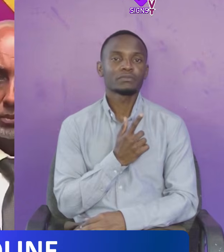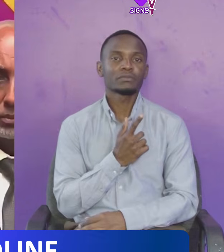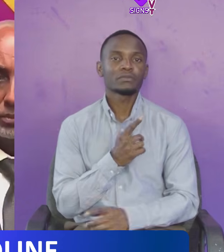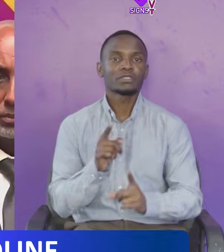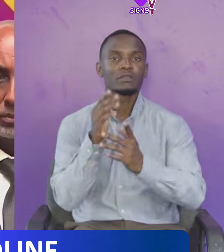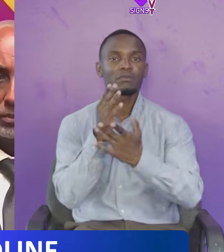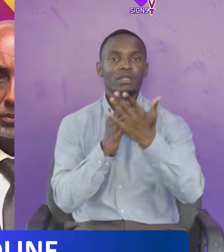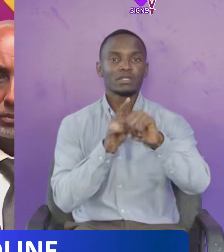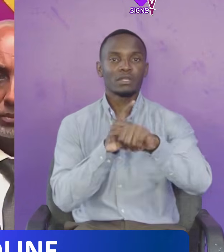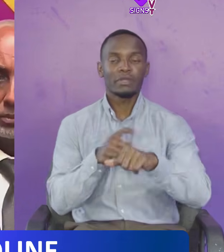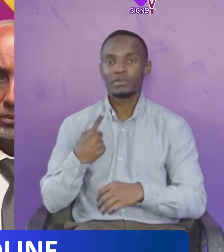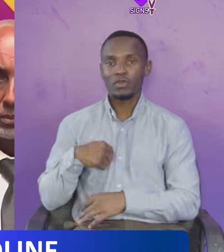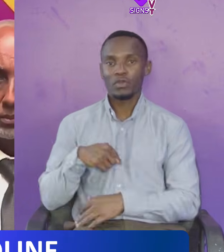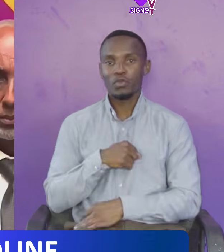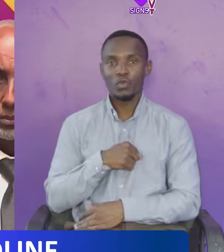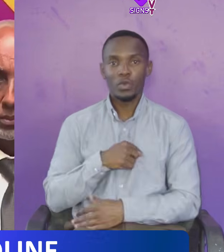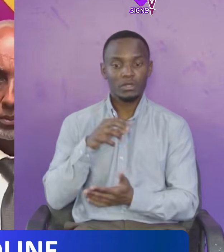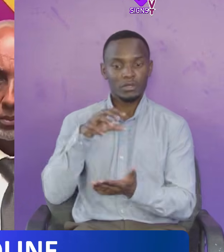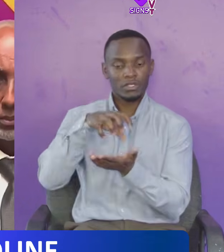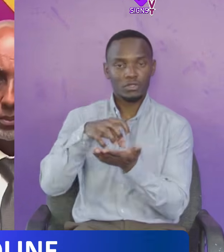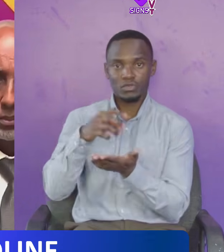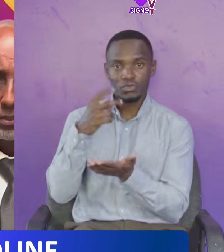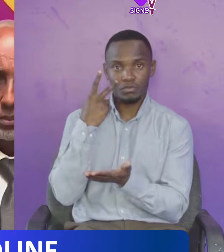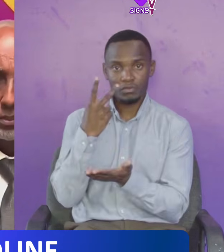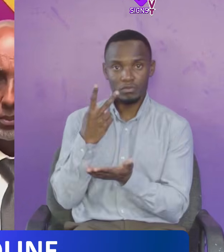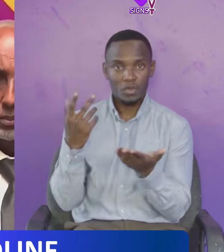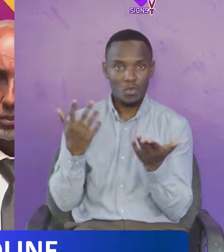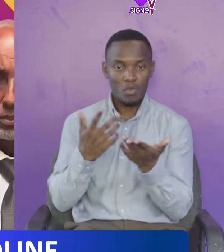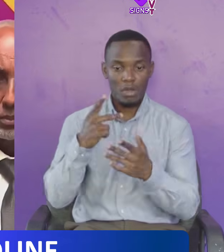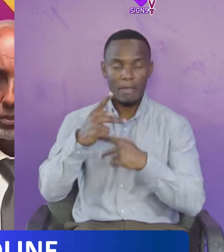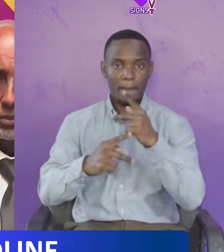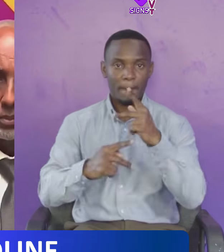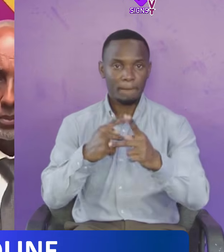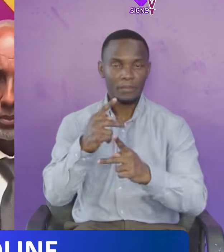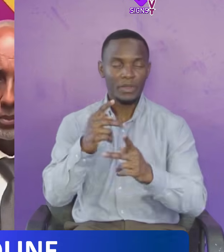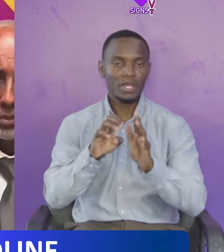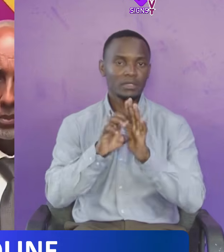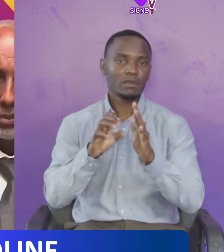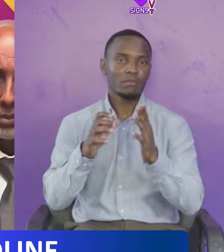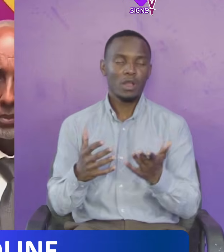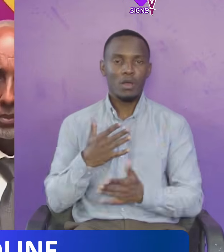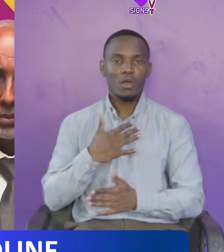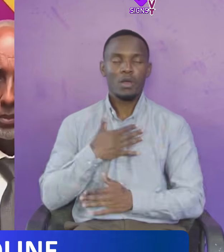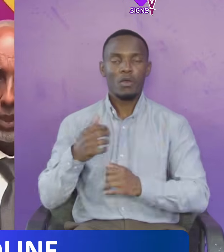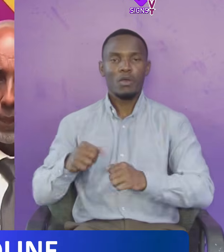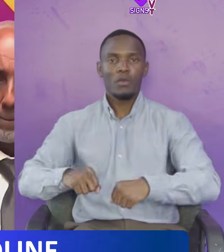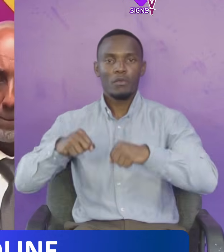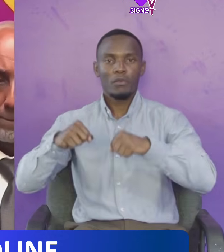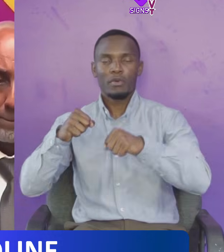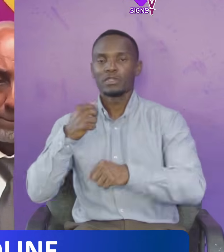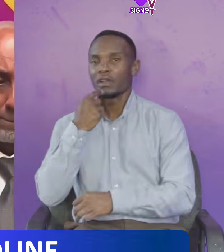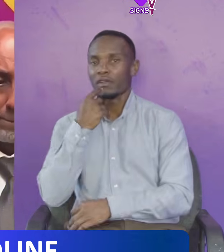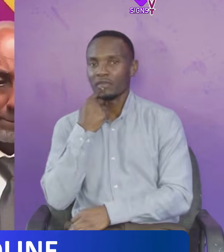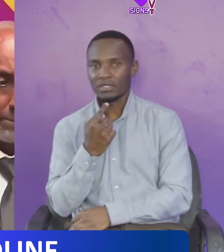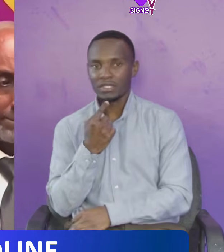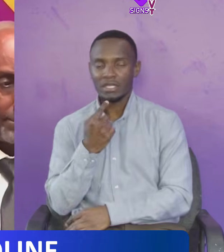seen situations where the process, like our CEO has mentioned, through which cases are